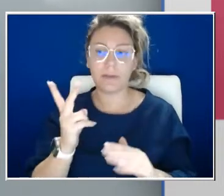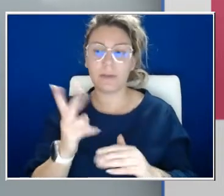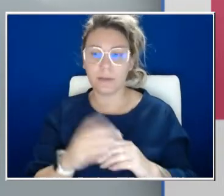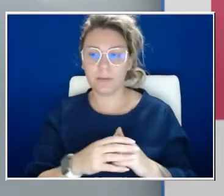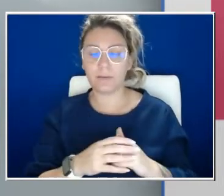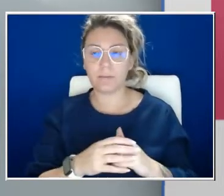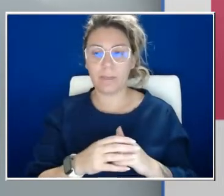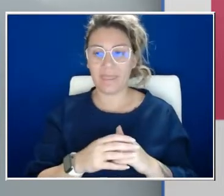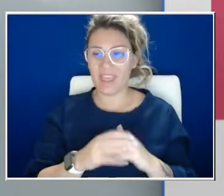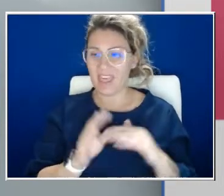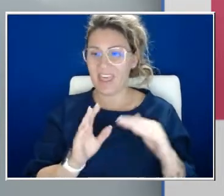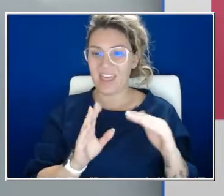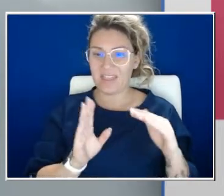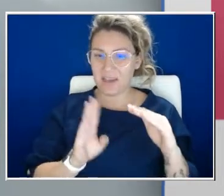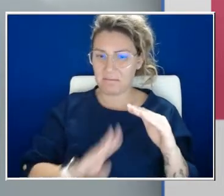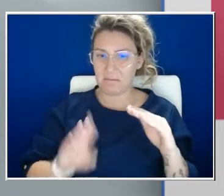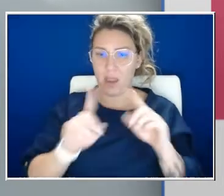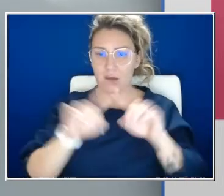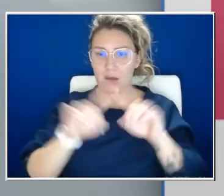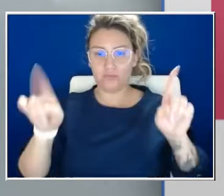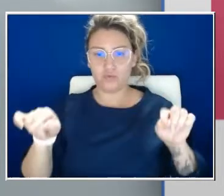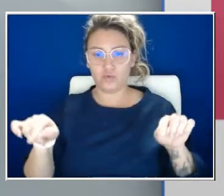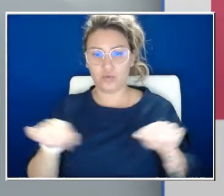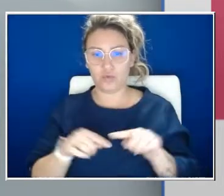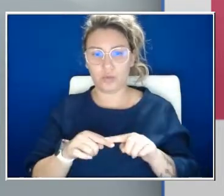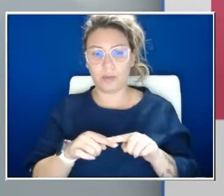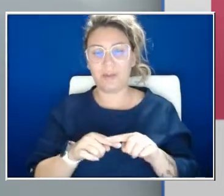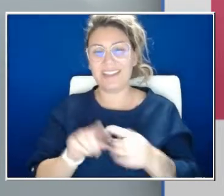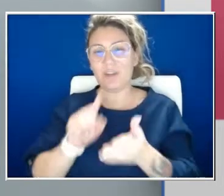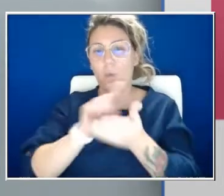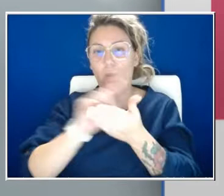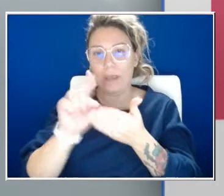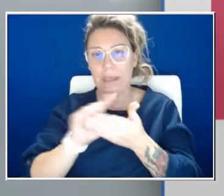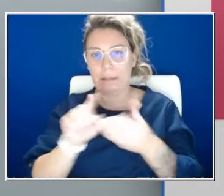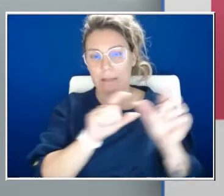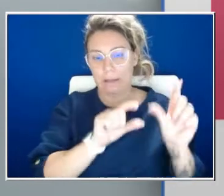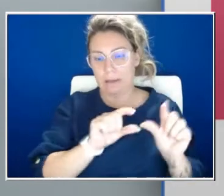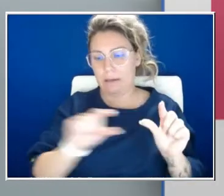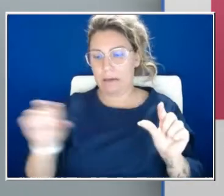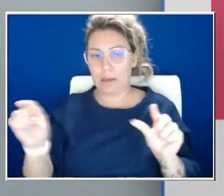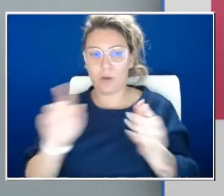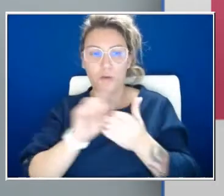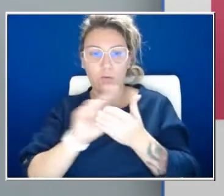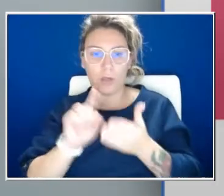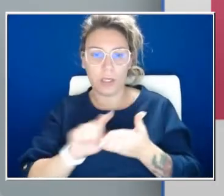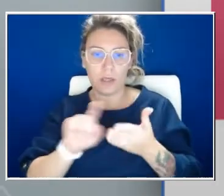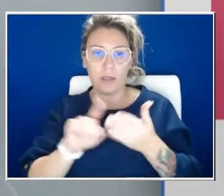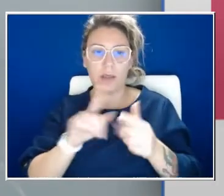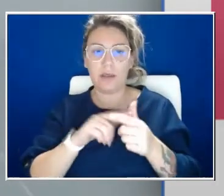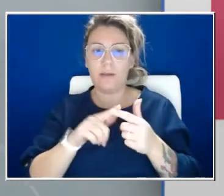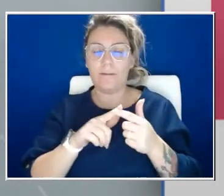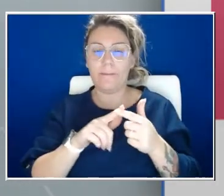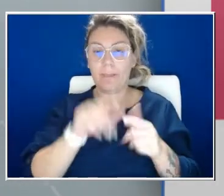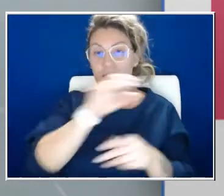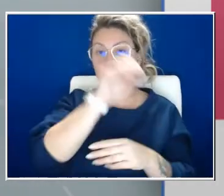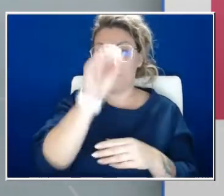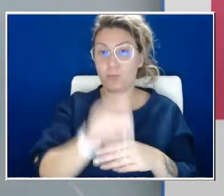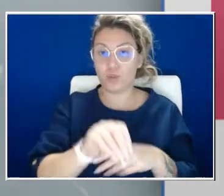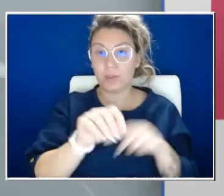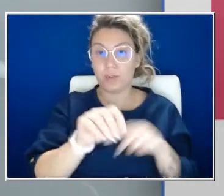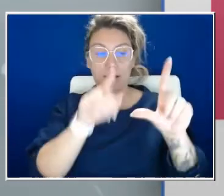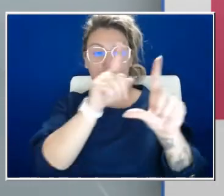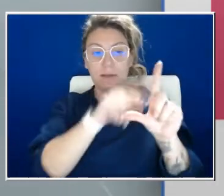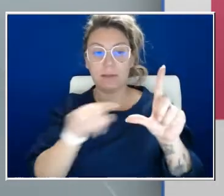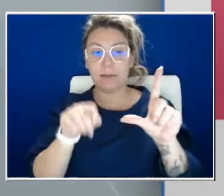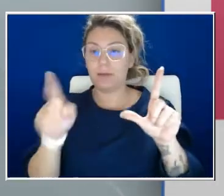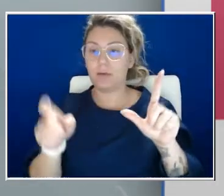at the bottom of the screen there, it's by weeks, and we can see that just an increase in our percent positive and number of